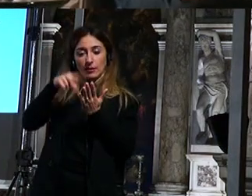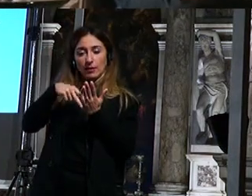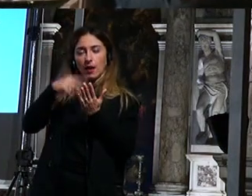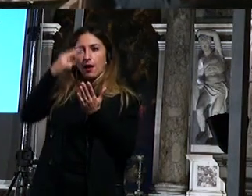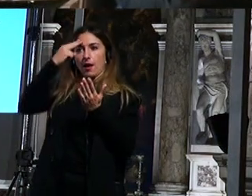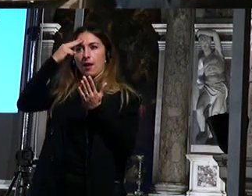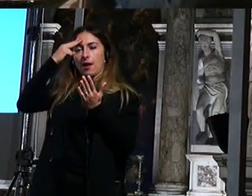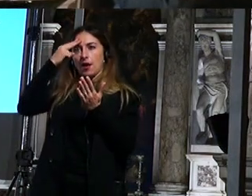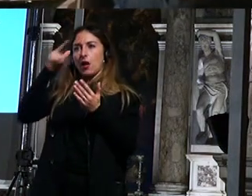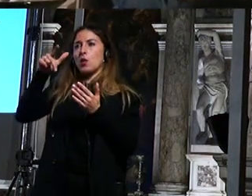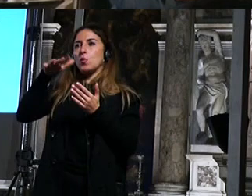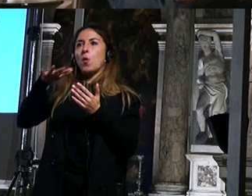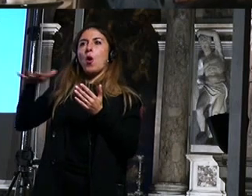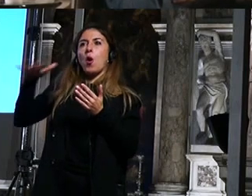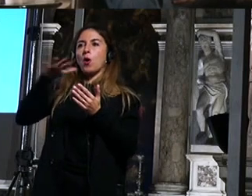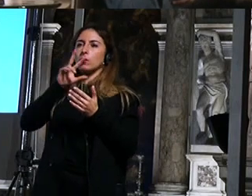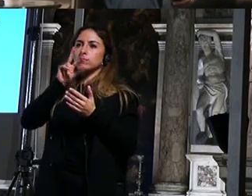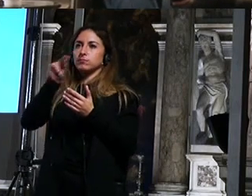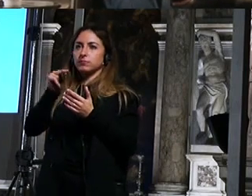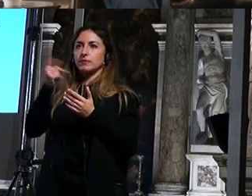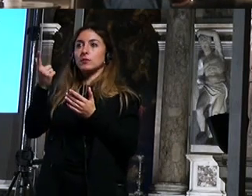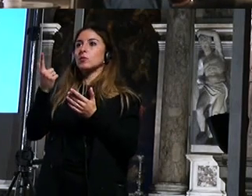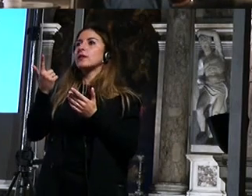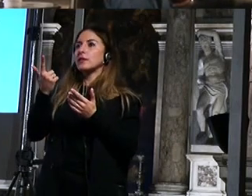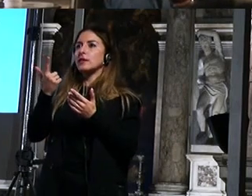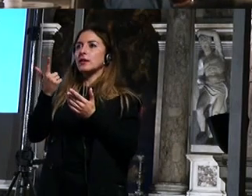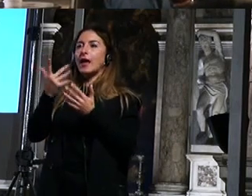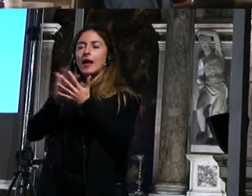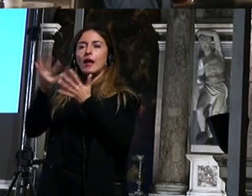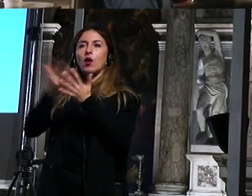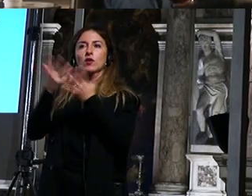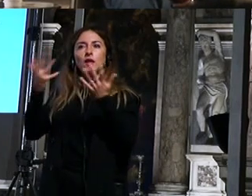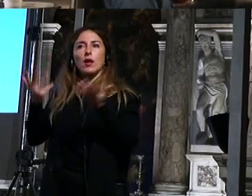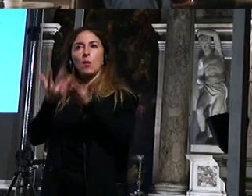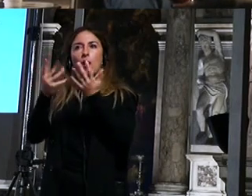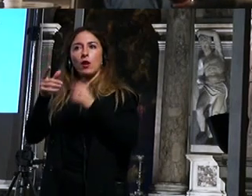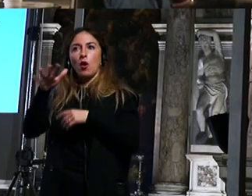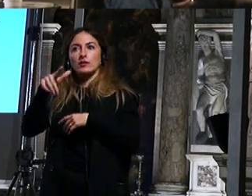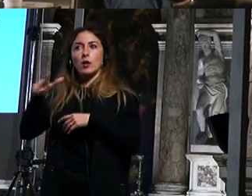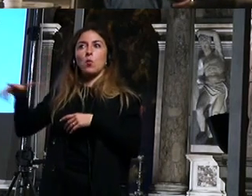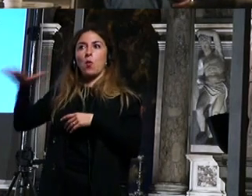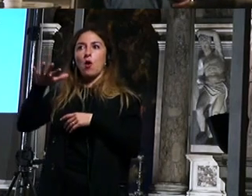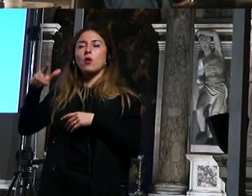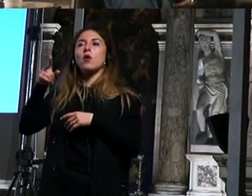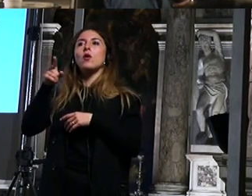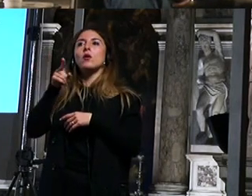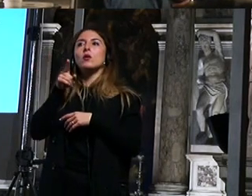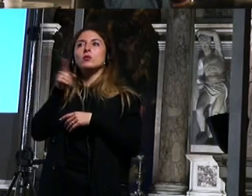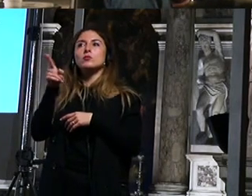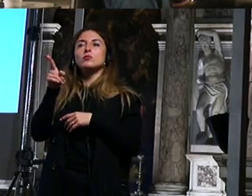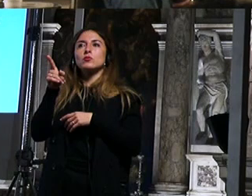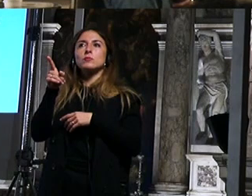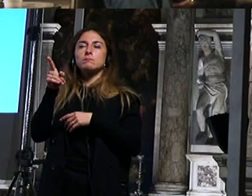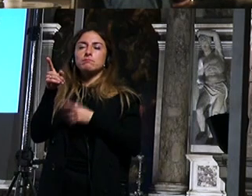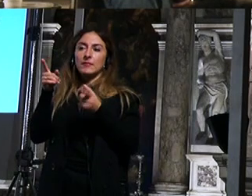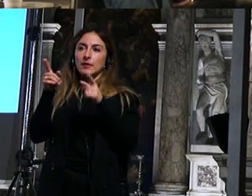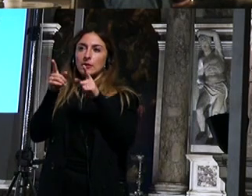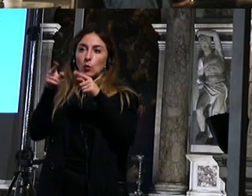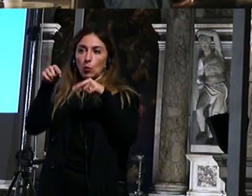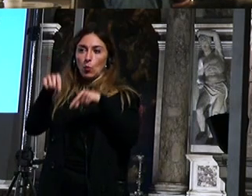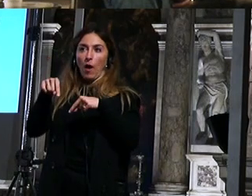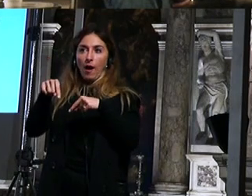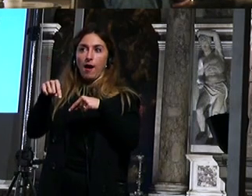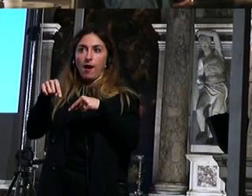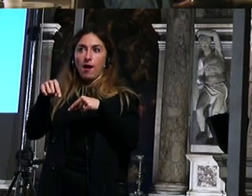place. So you are actually going in another direction. Typically here with writers at this kind of